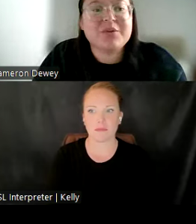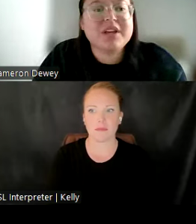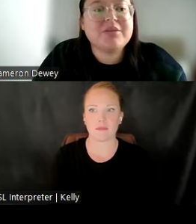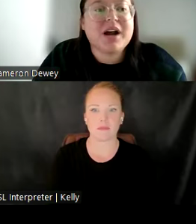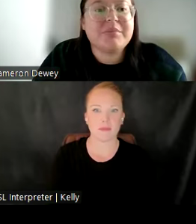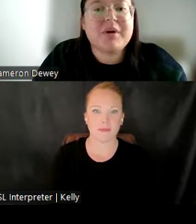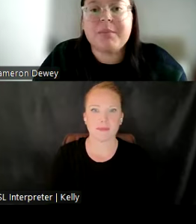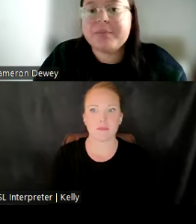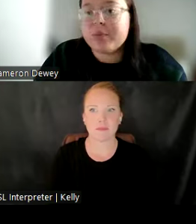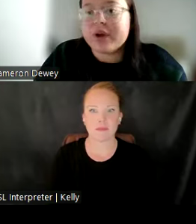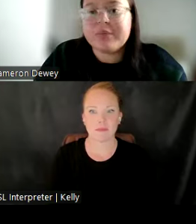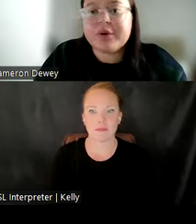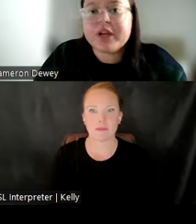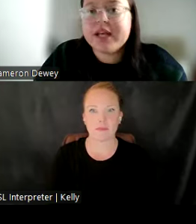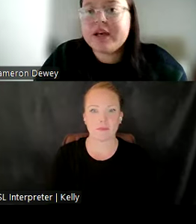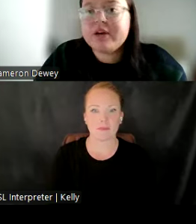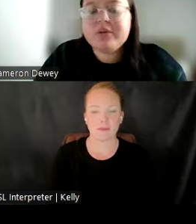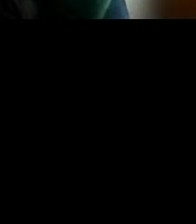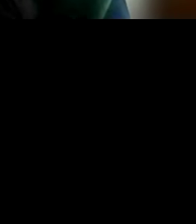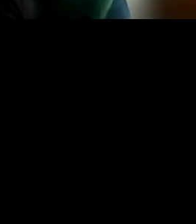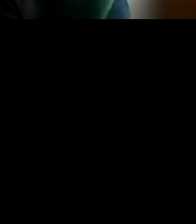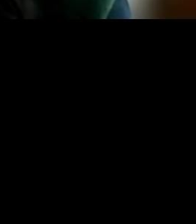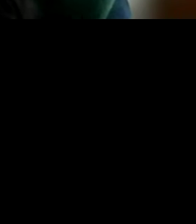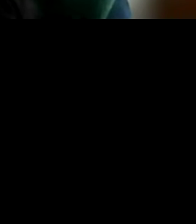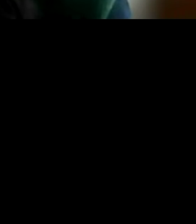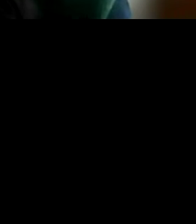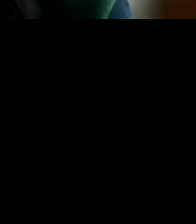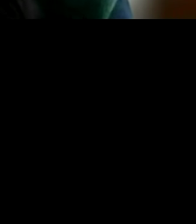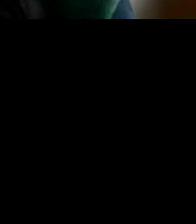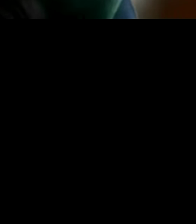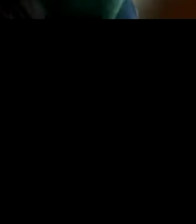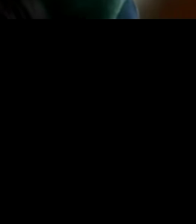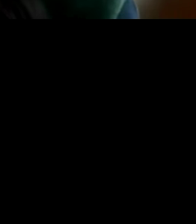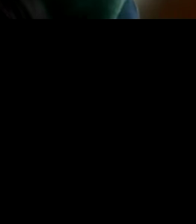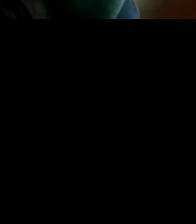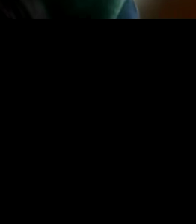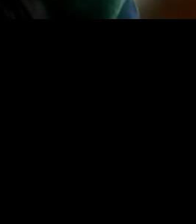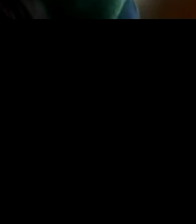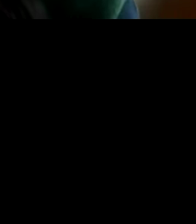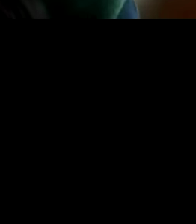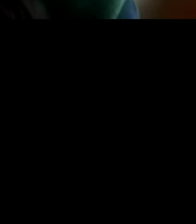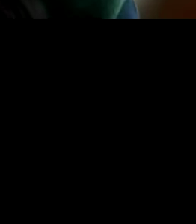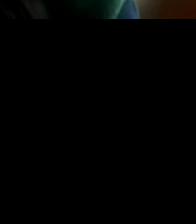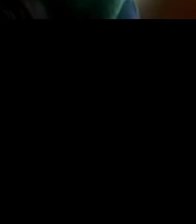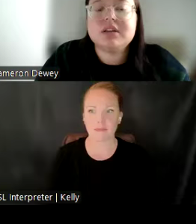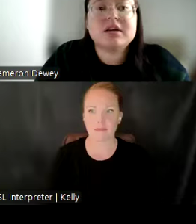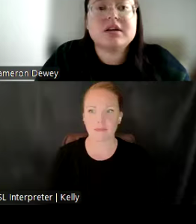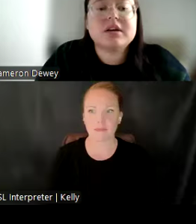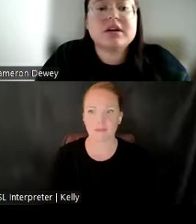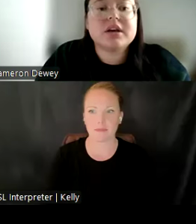I think we can wrap up the whiteboard now. Then I'll go back to sharing my screen.